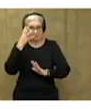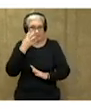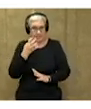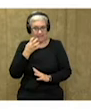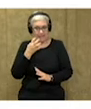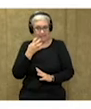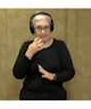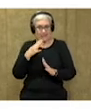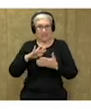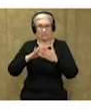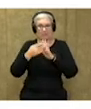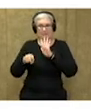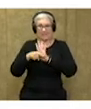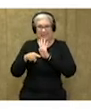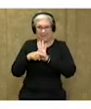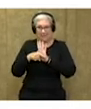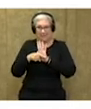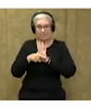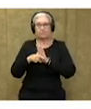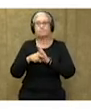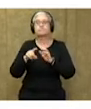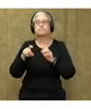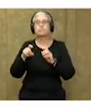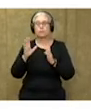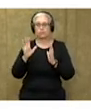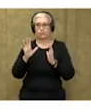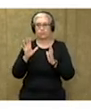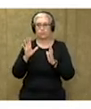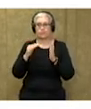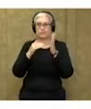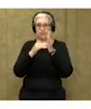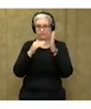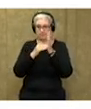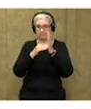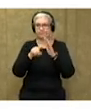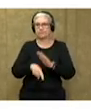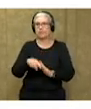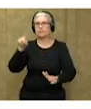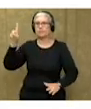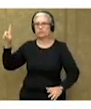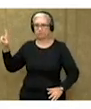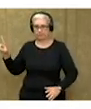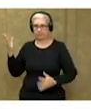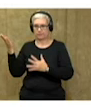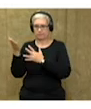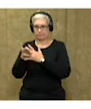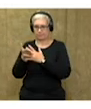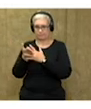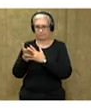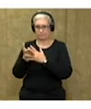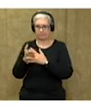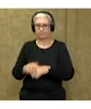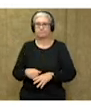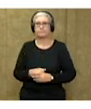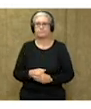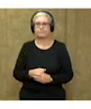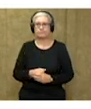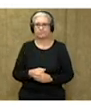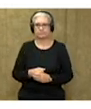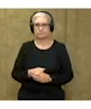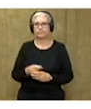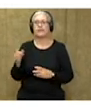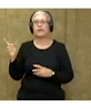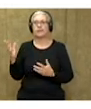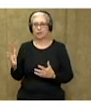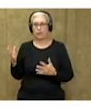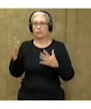that negative energy rising up, perhaps you need to call a timeout, take a break, and step back away from the situation, and then